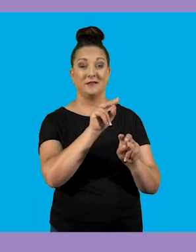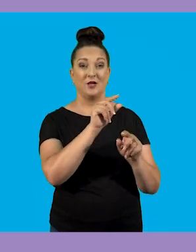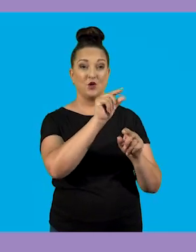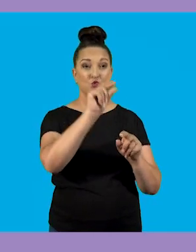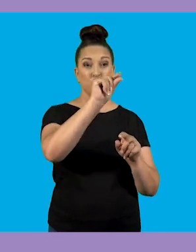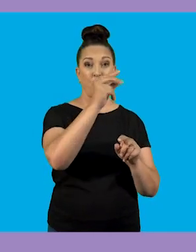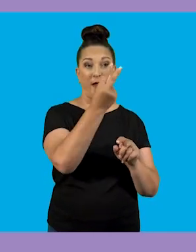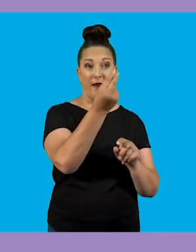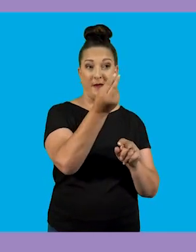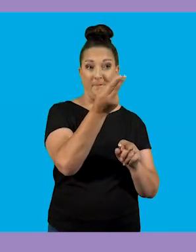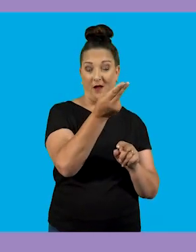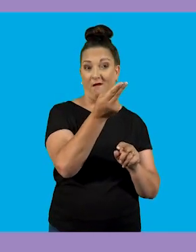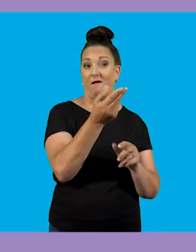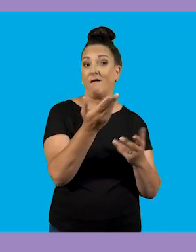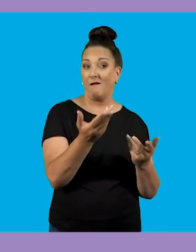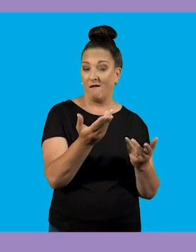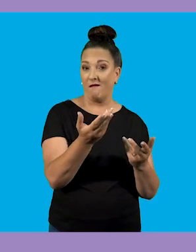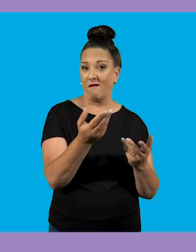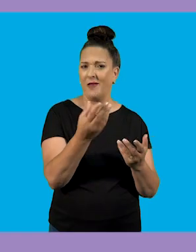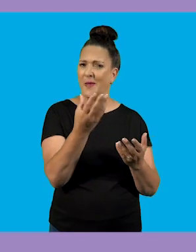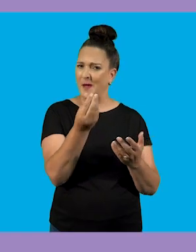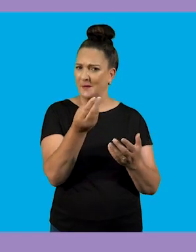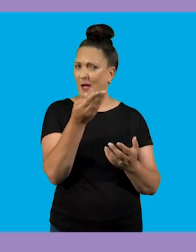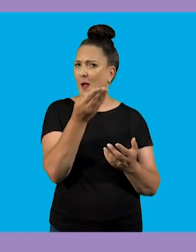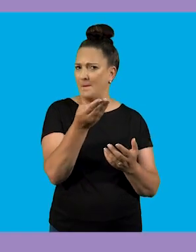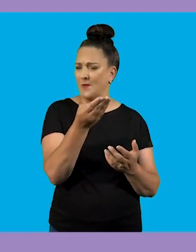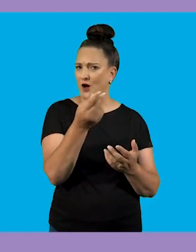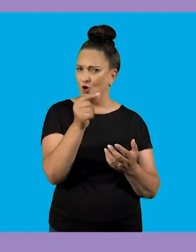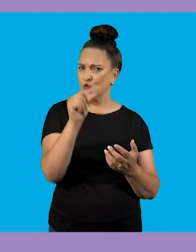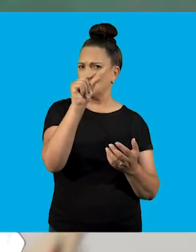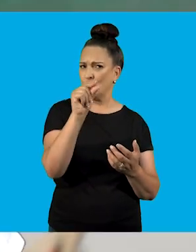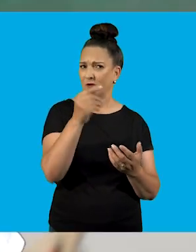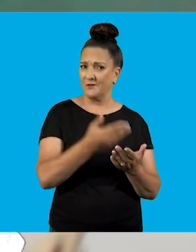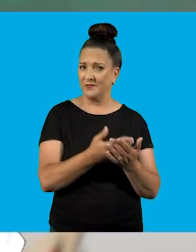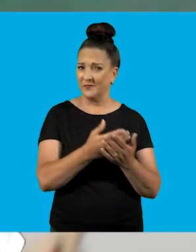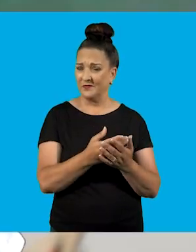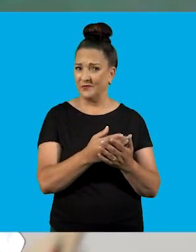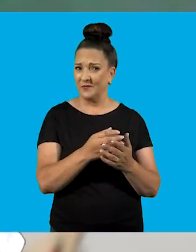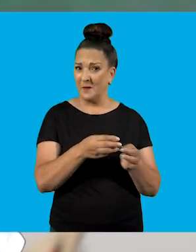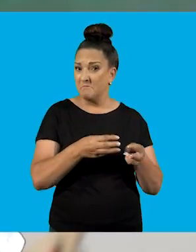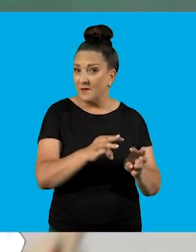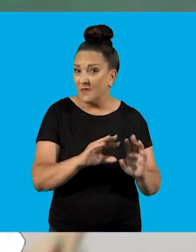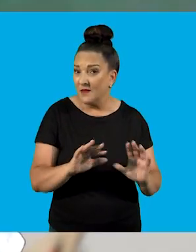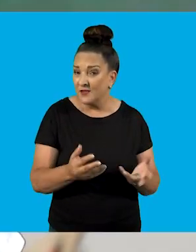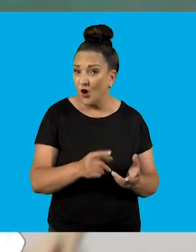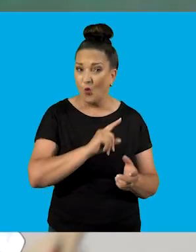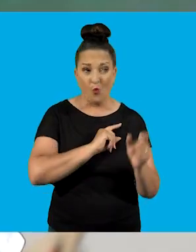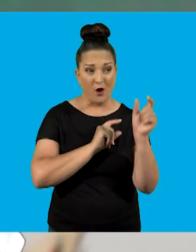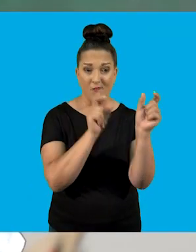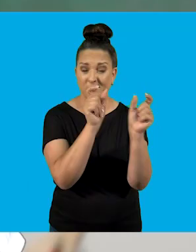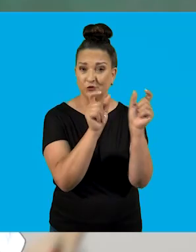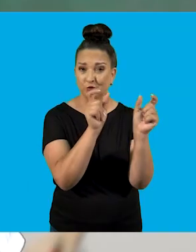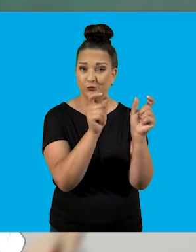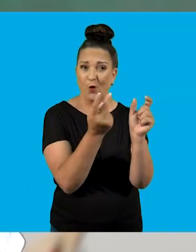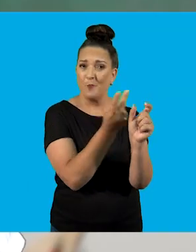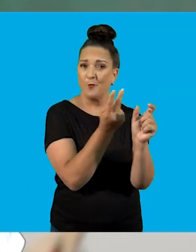is a square number with a square number, and there is a difference between them. Do you remember which method of factorizing that we used when we had two